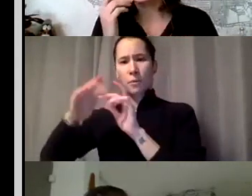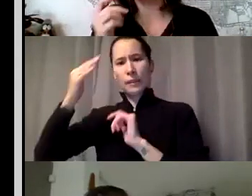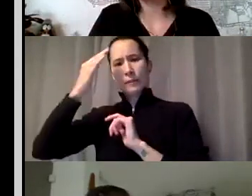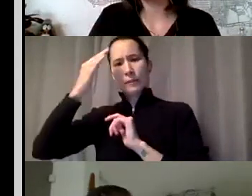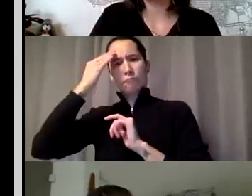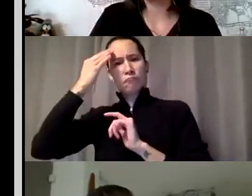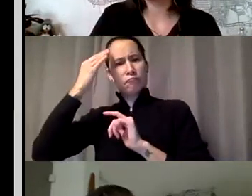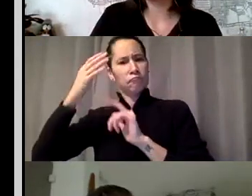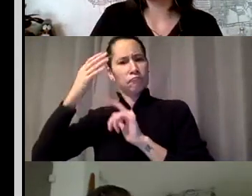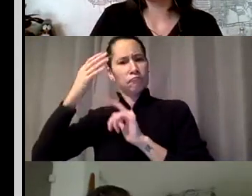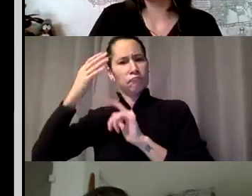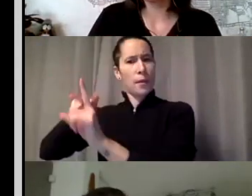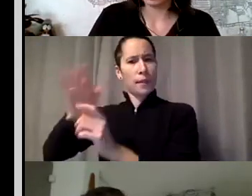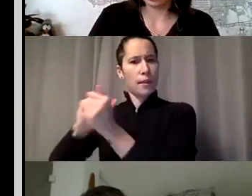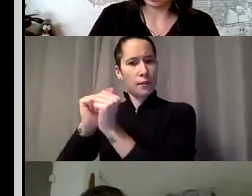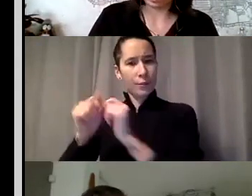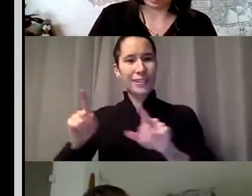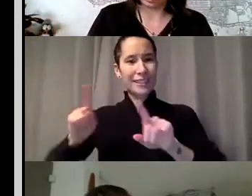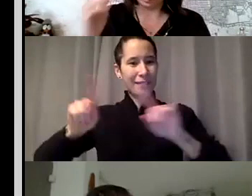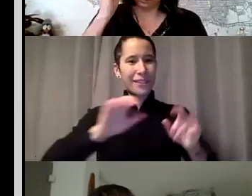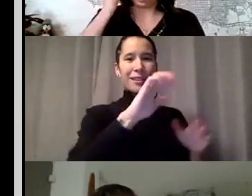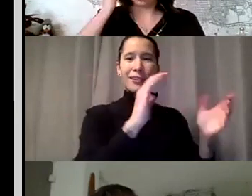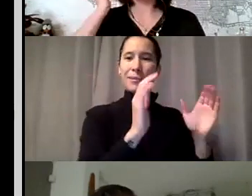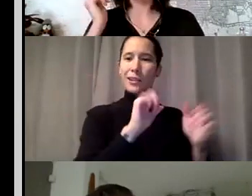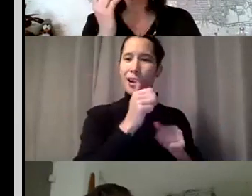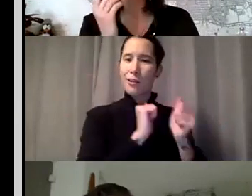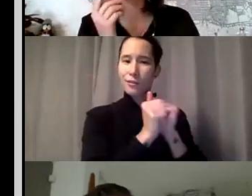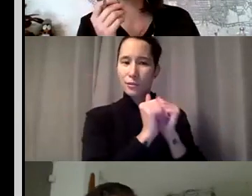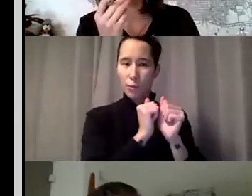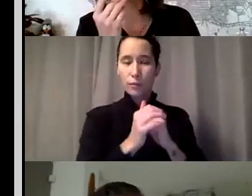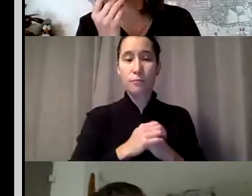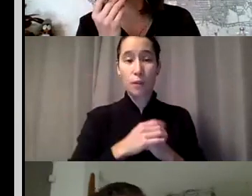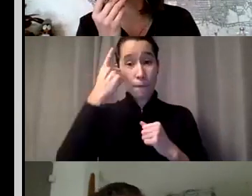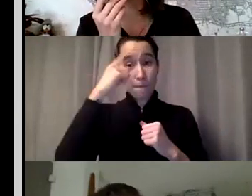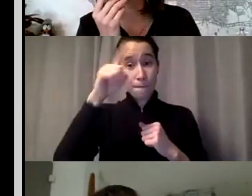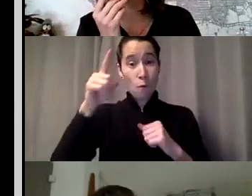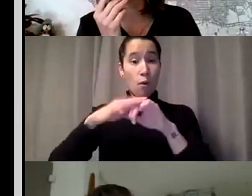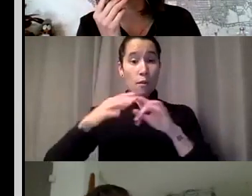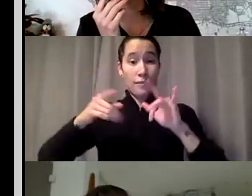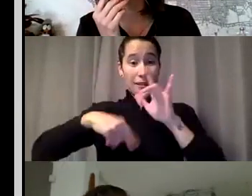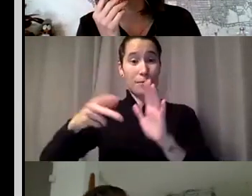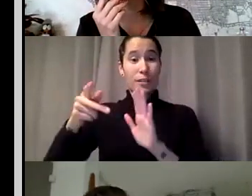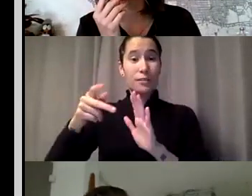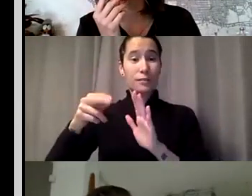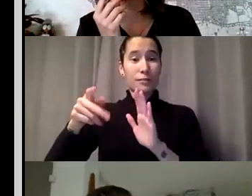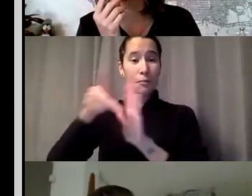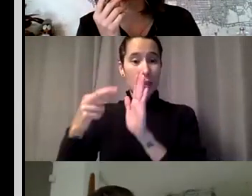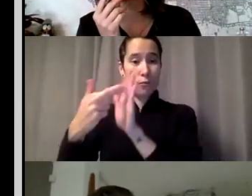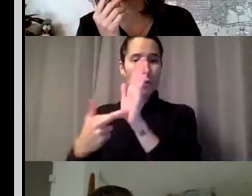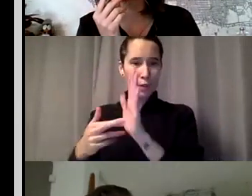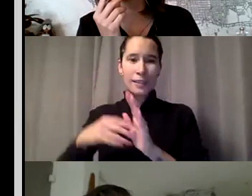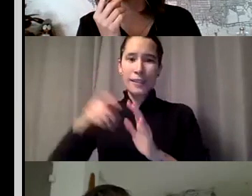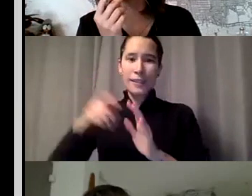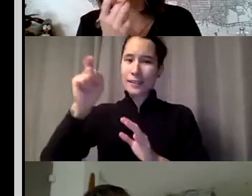it is for you to have the exemption, you need to be on the Canadian Sport Institute Pacific eligibility list, their